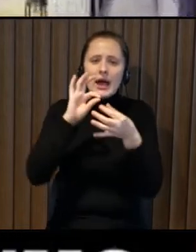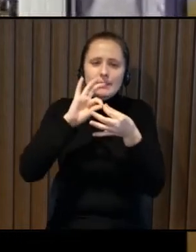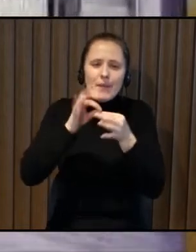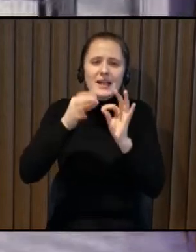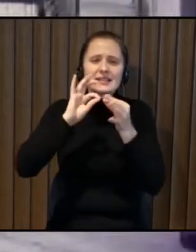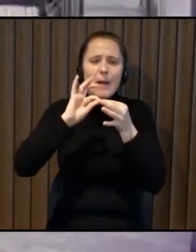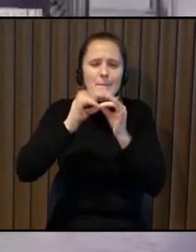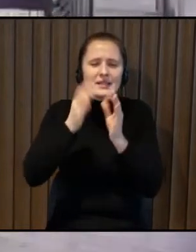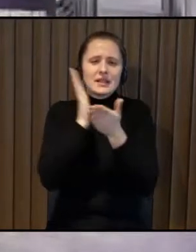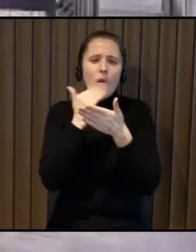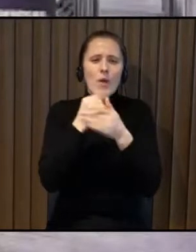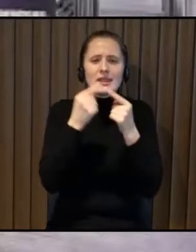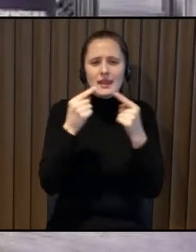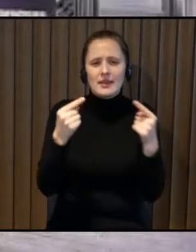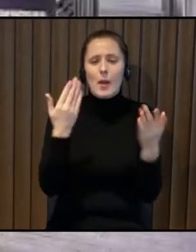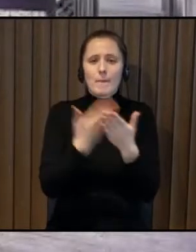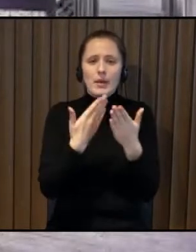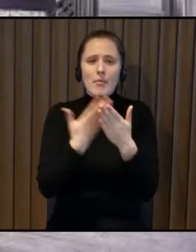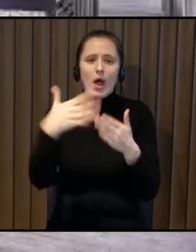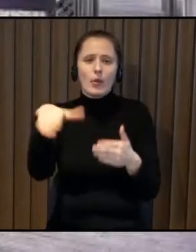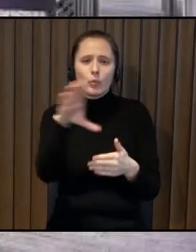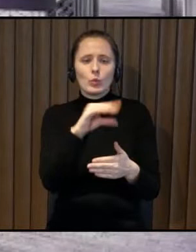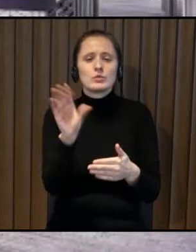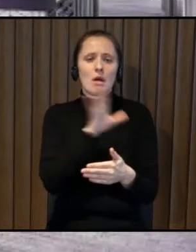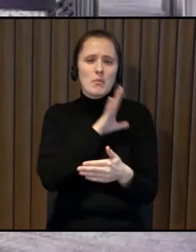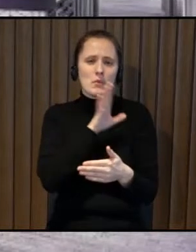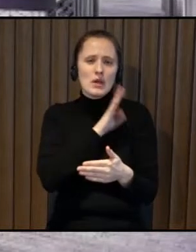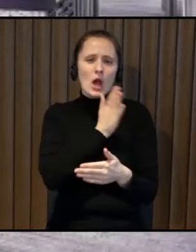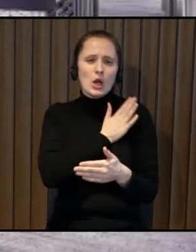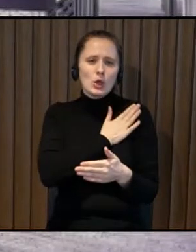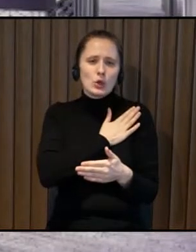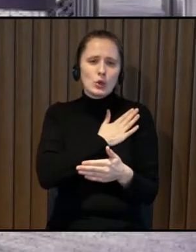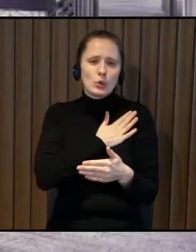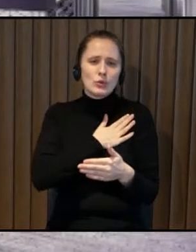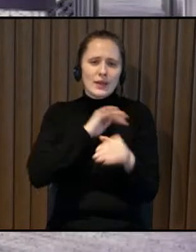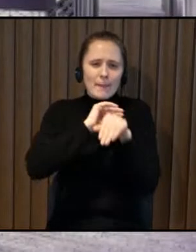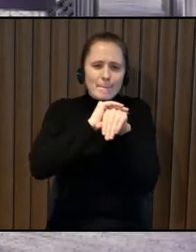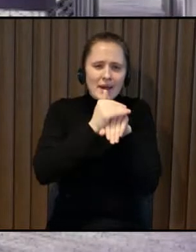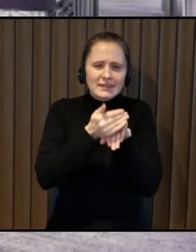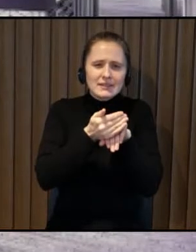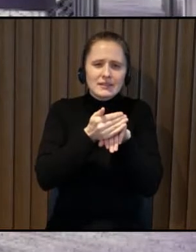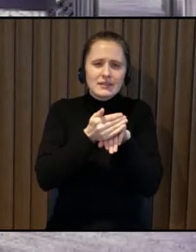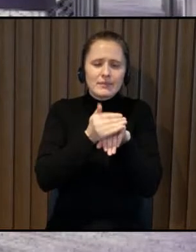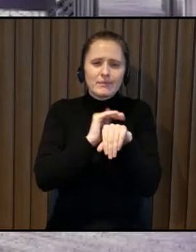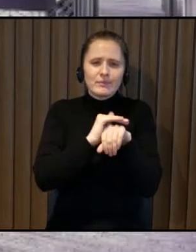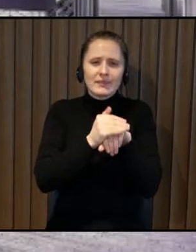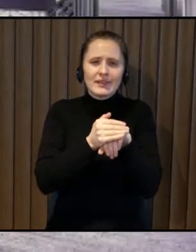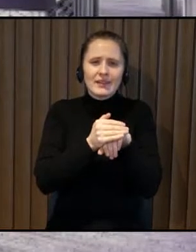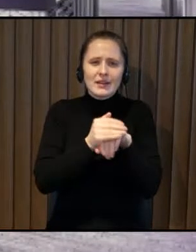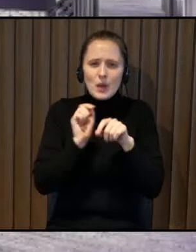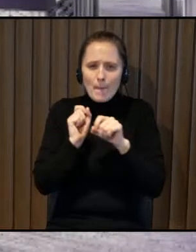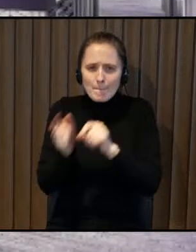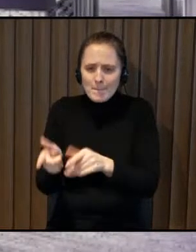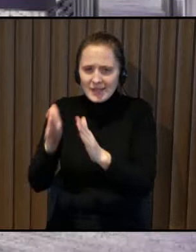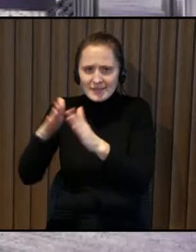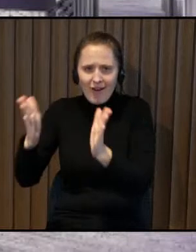worked with details, not overall picture or bigger things. We